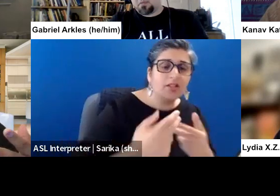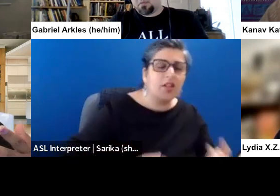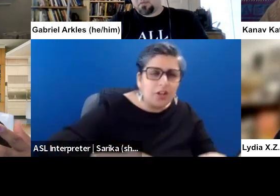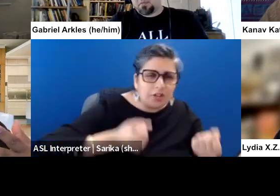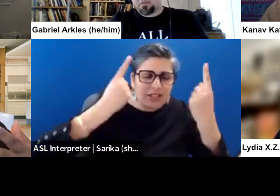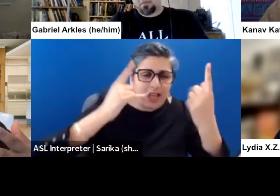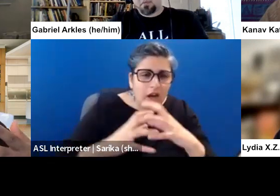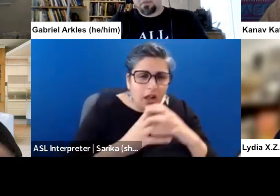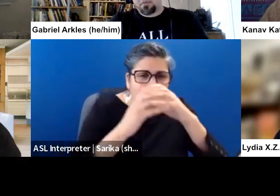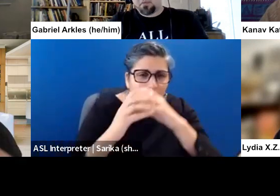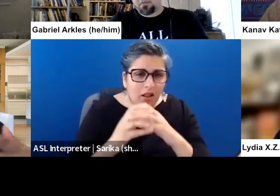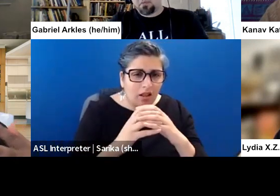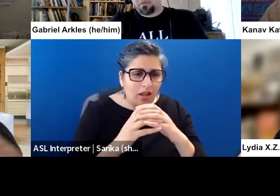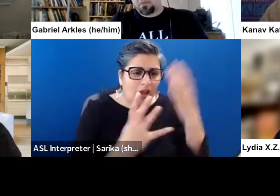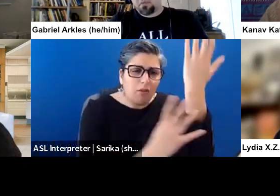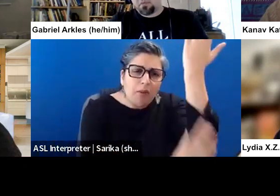of